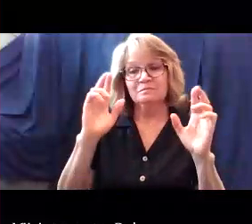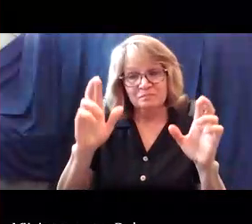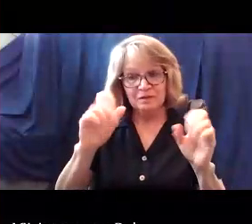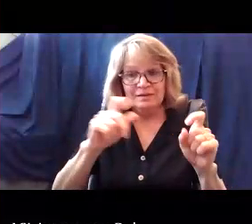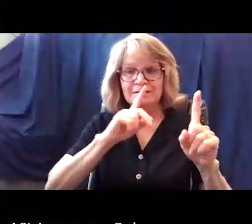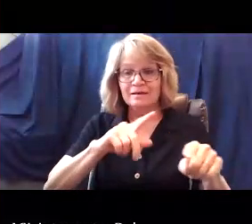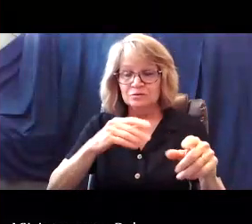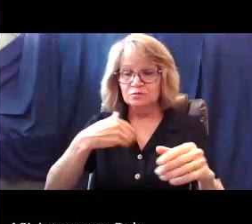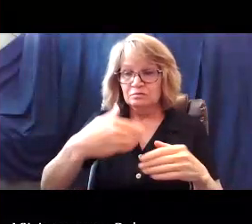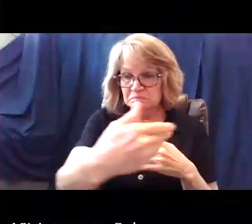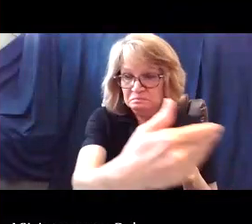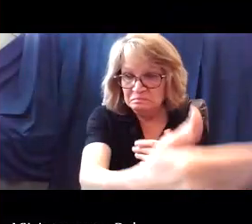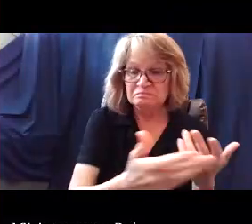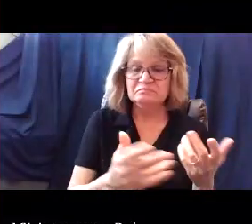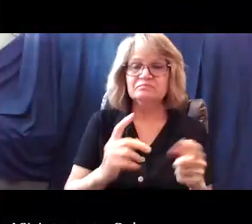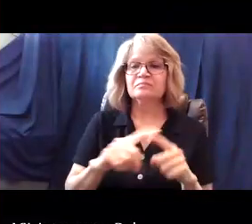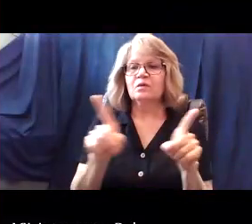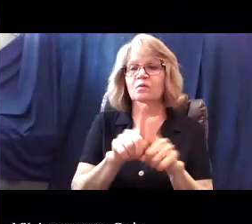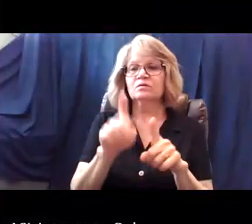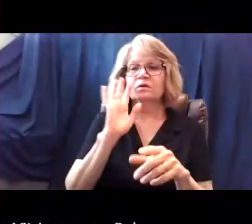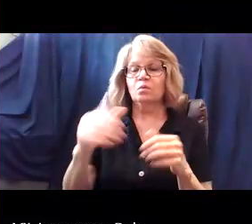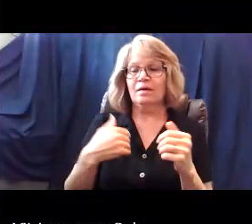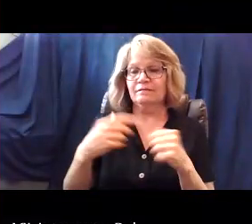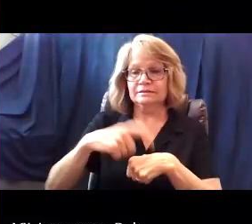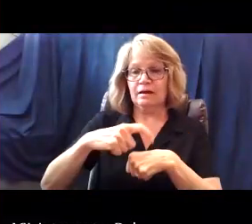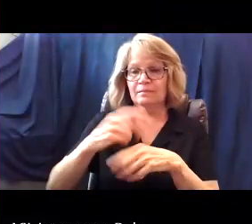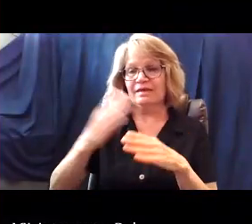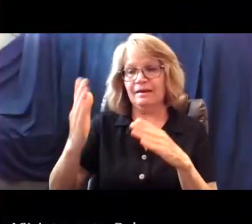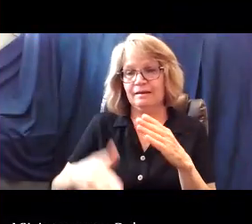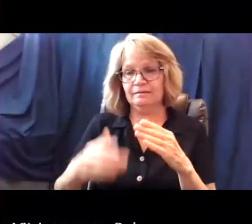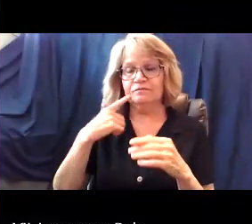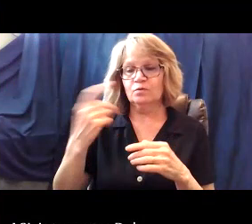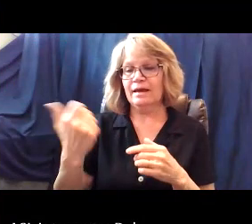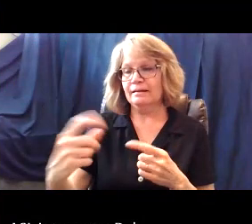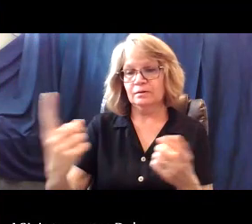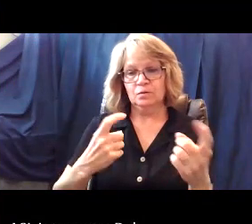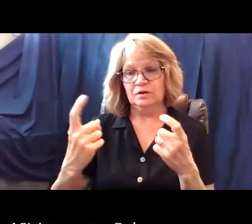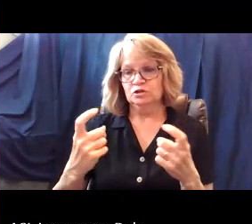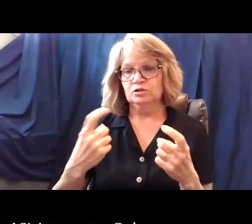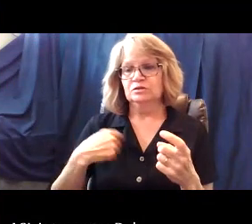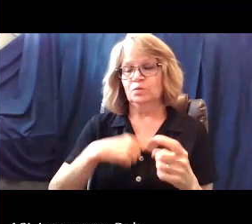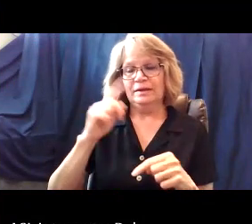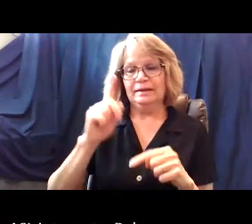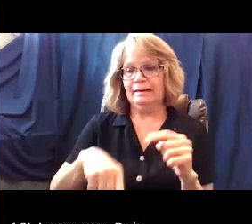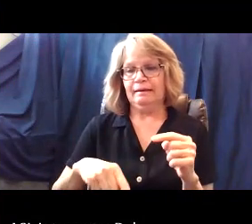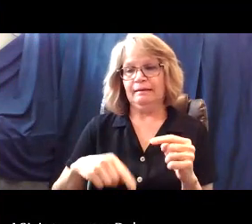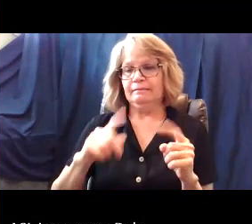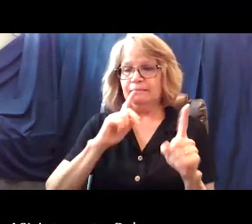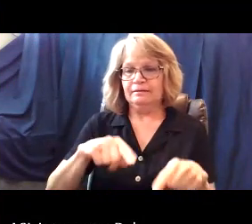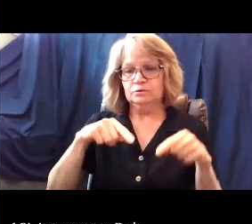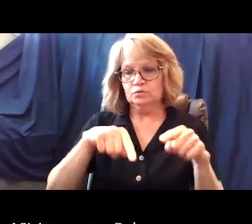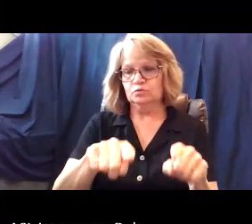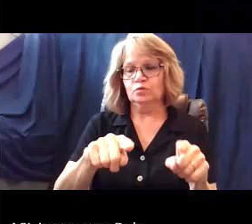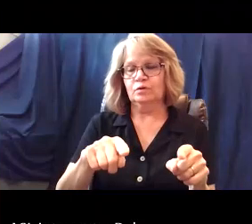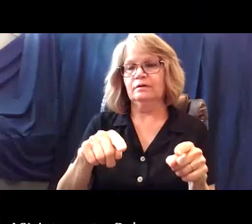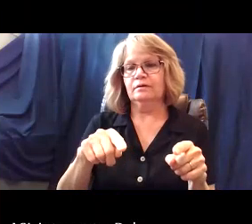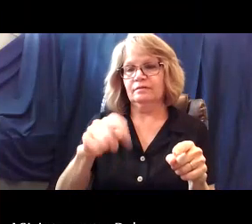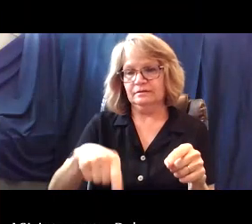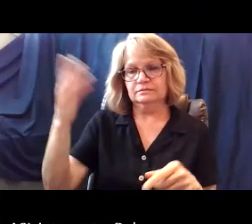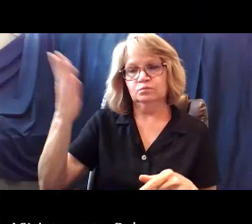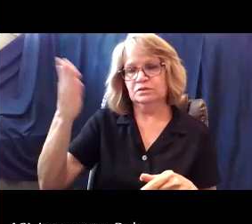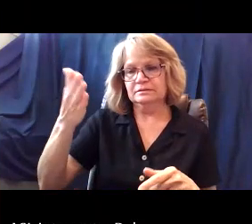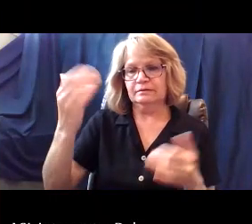the program, but we'll also reserve some time at the end for any questions that we are not able to address during the course of the